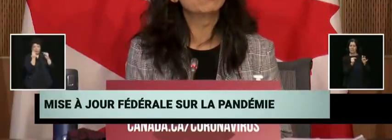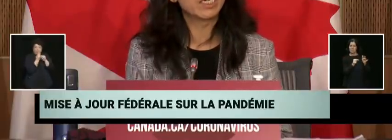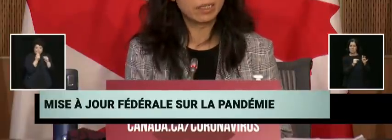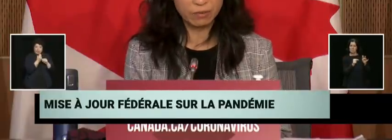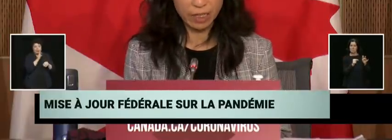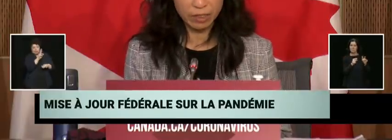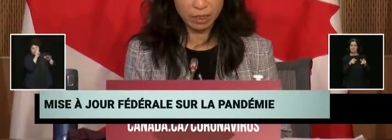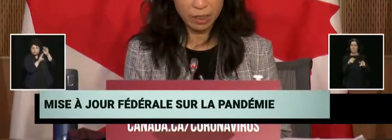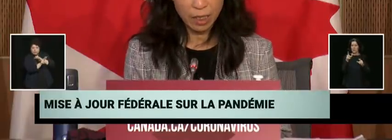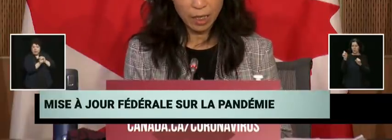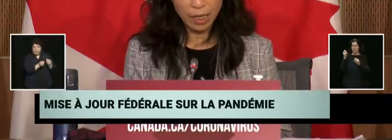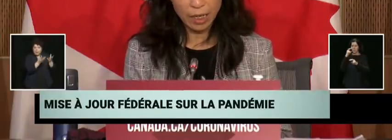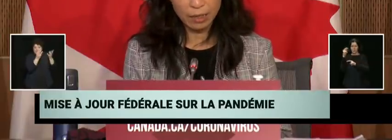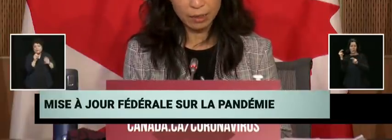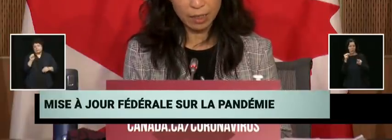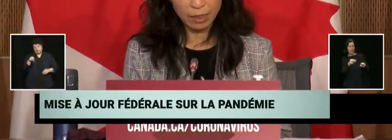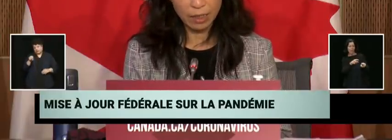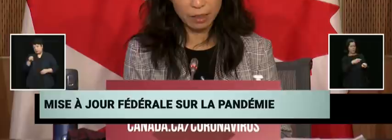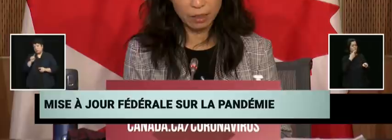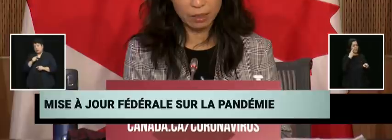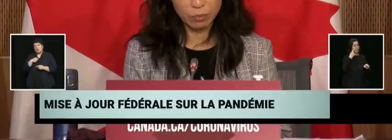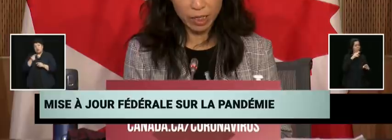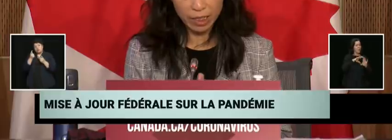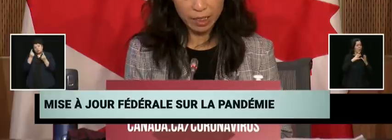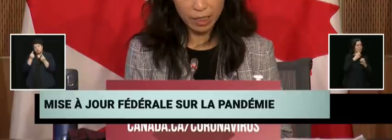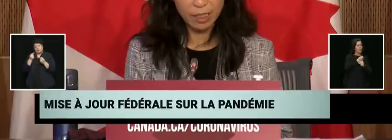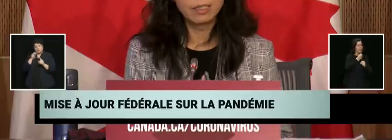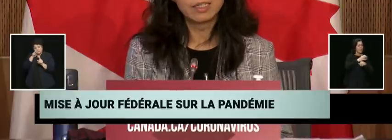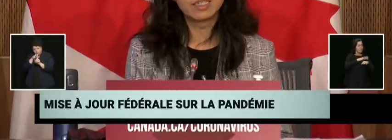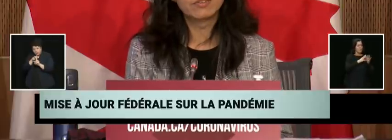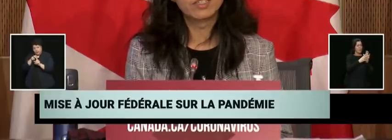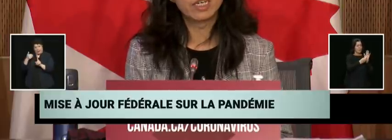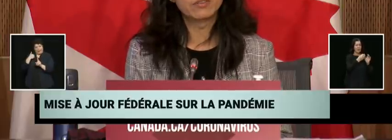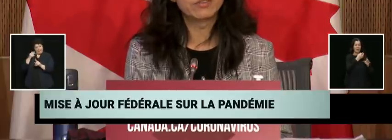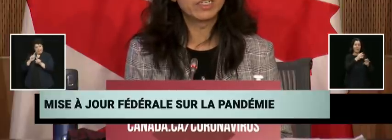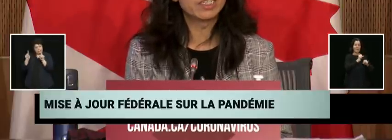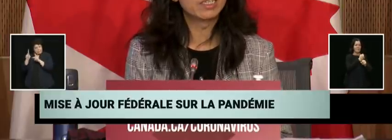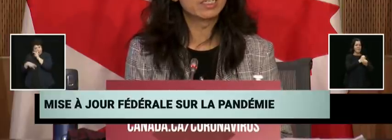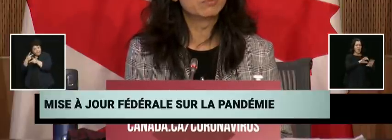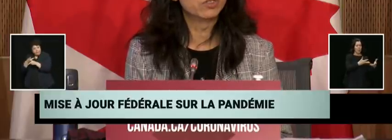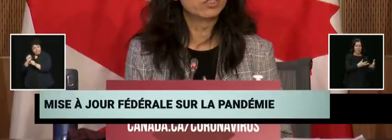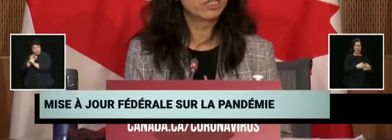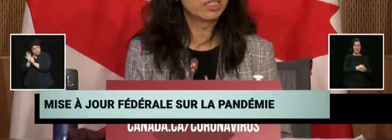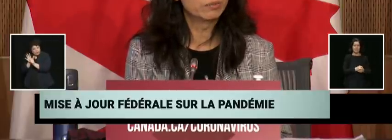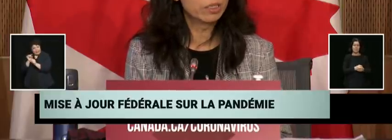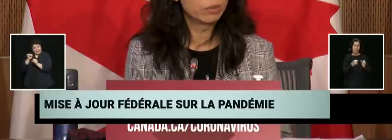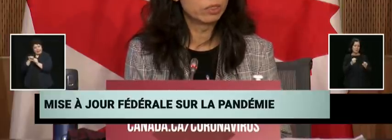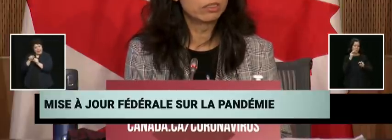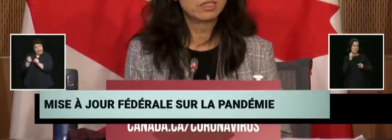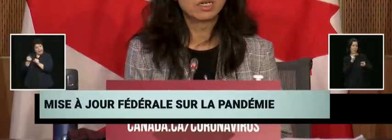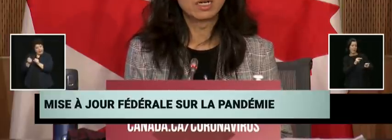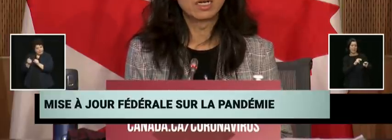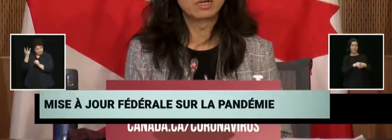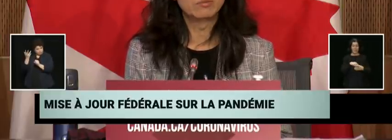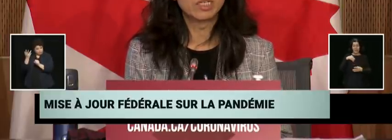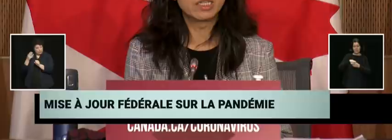modeling the impact of variants. And I think, not surprisingly, if you have a variant that's more